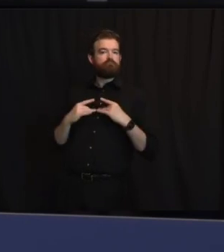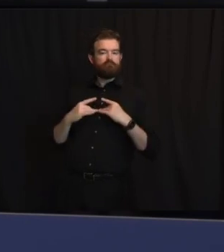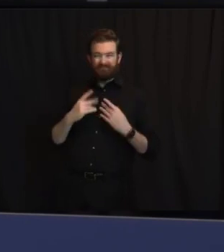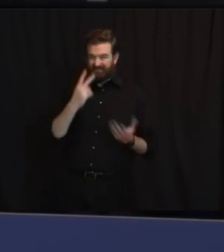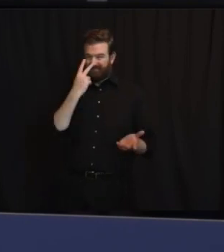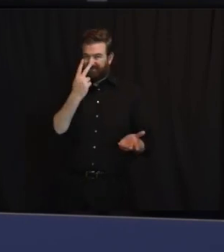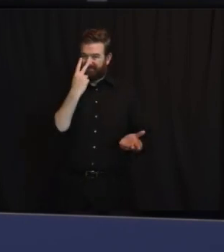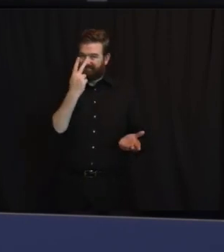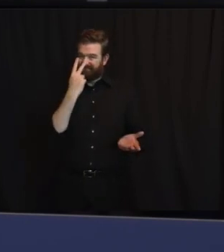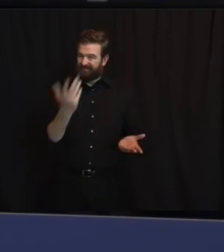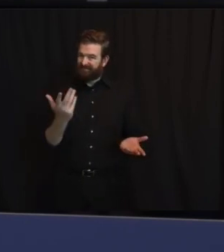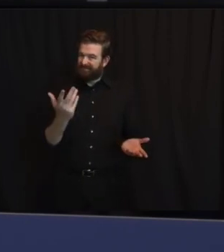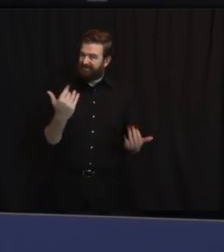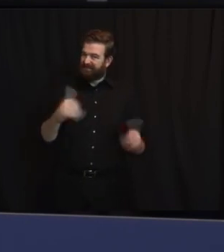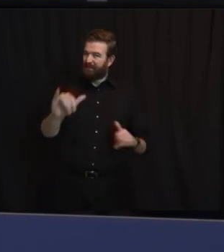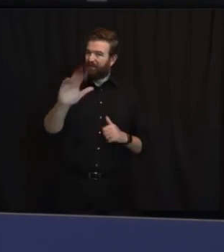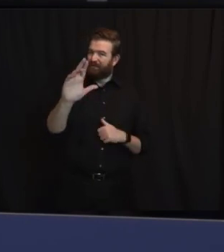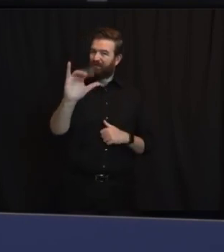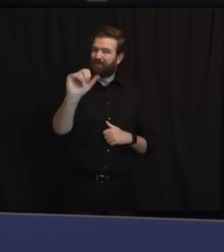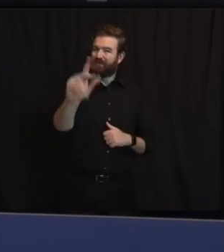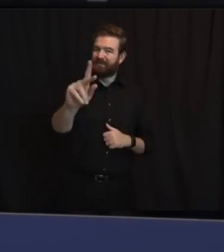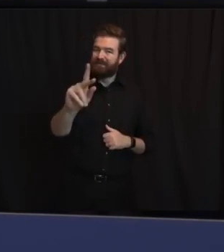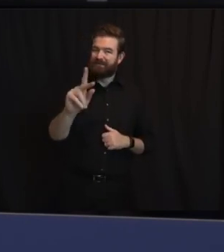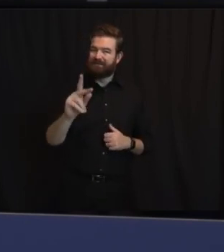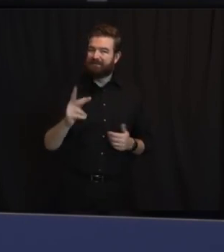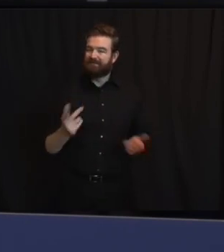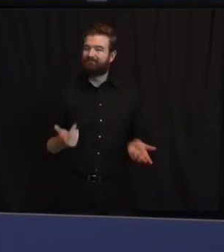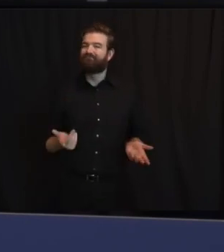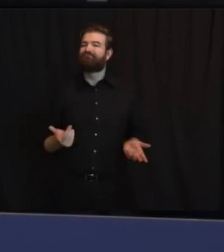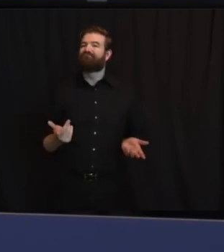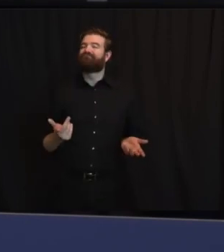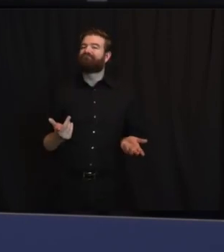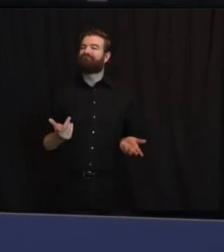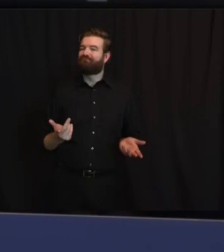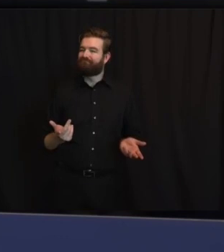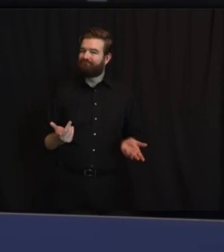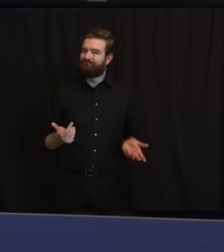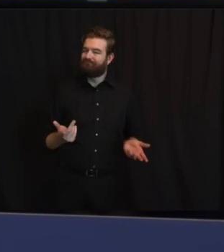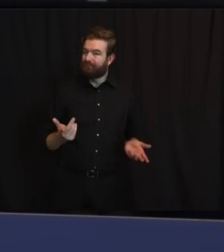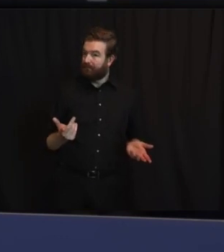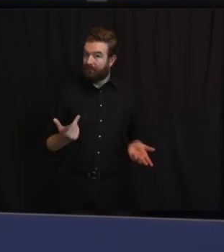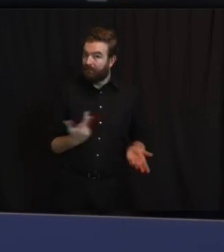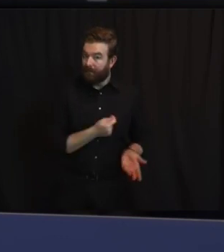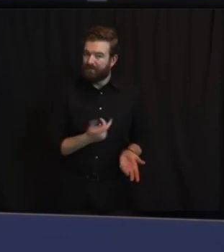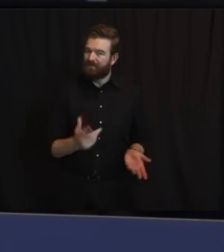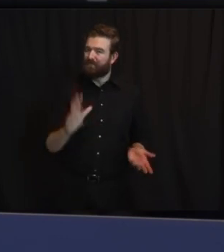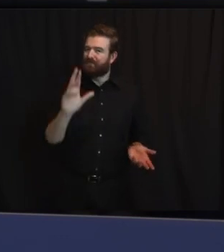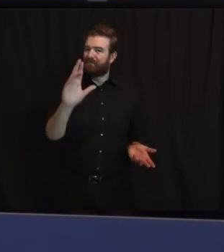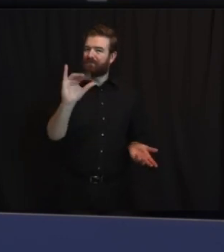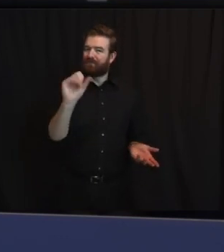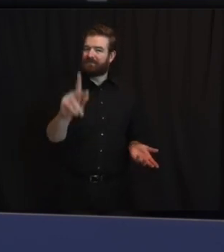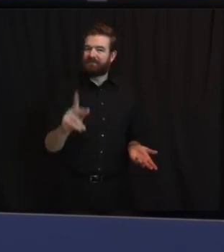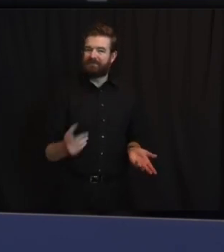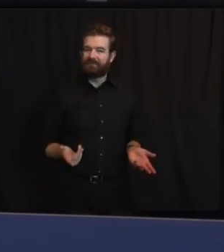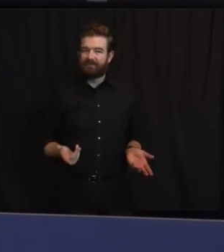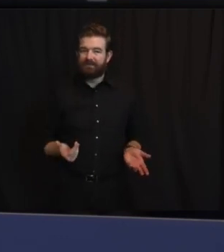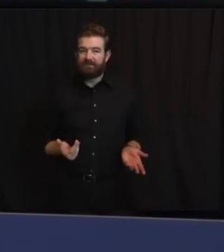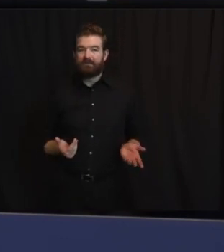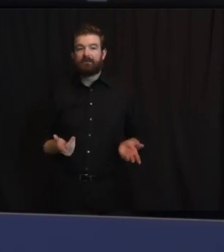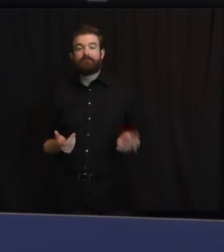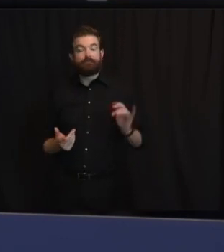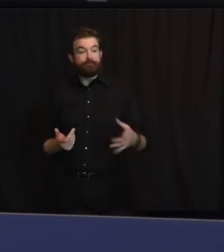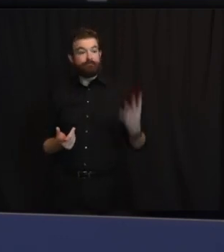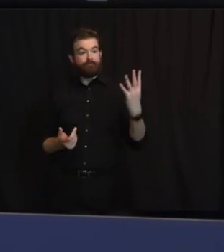among unvaccinated residents was demonstrated by the hospitalization of 4 of the 6 unvaccinated infected residents,